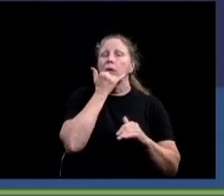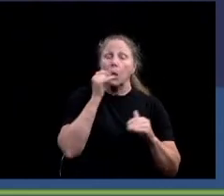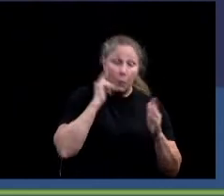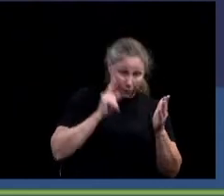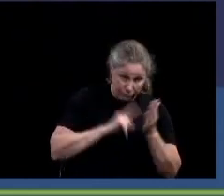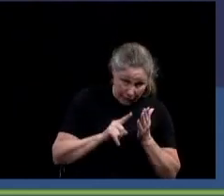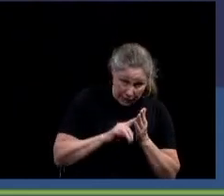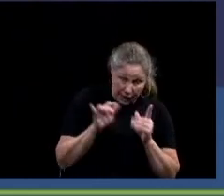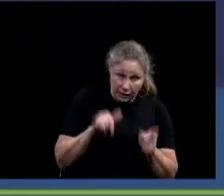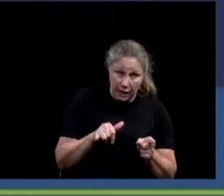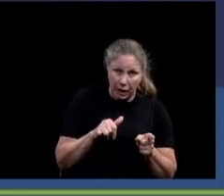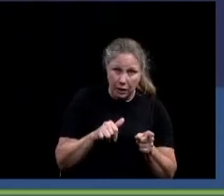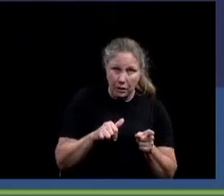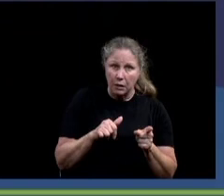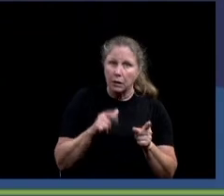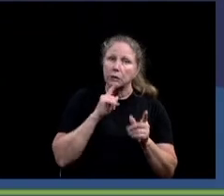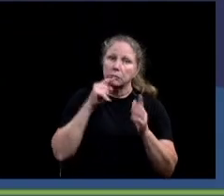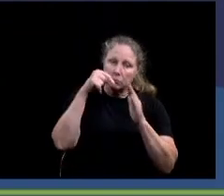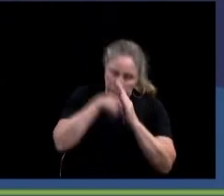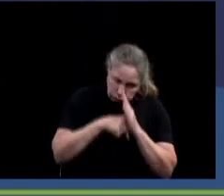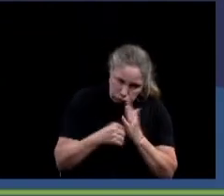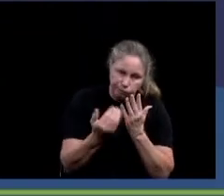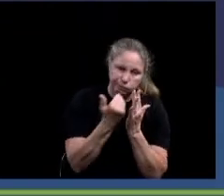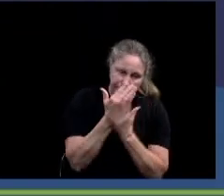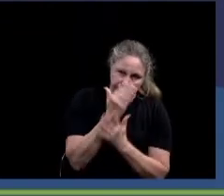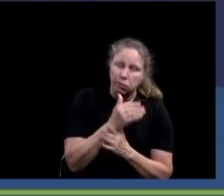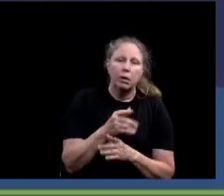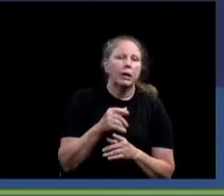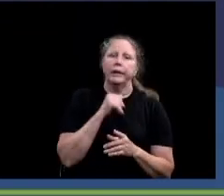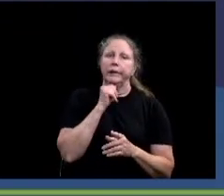be unfounded at the time.